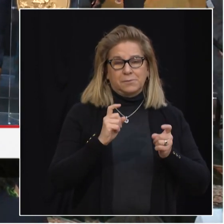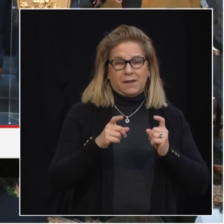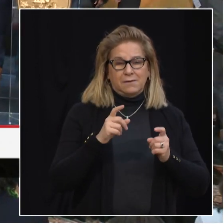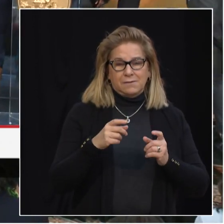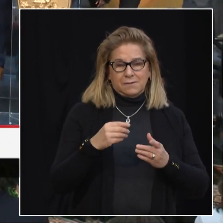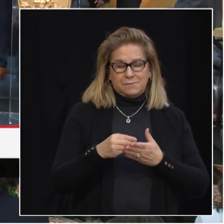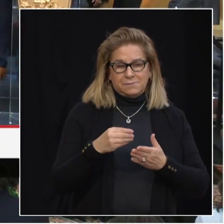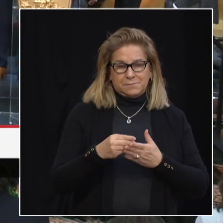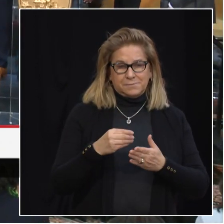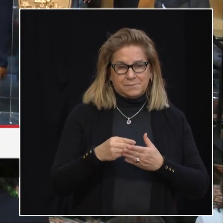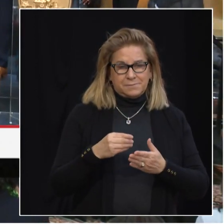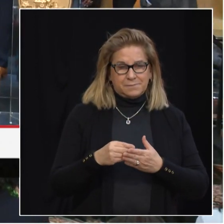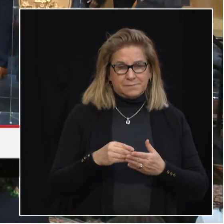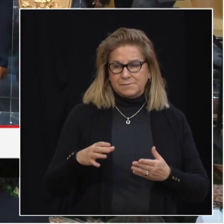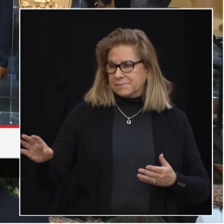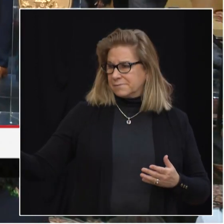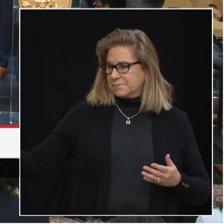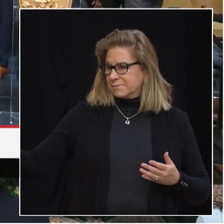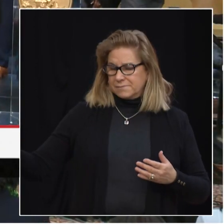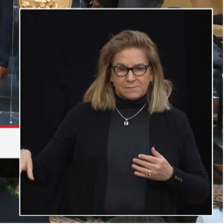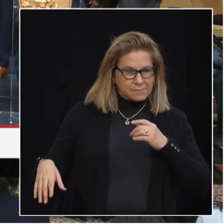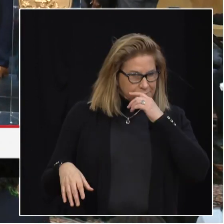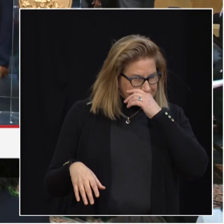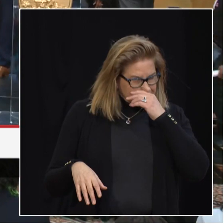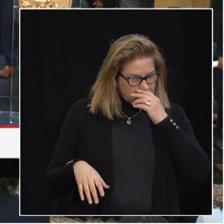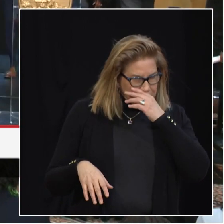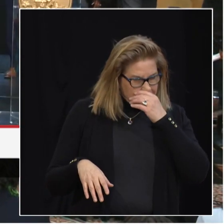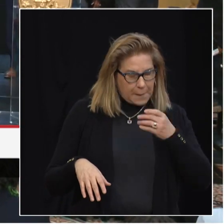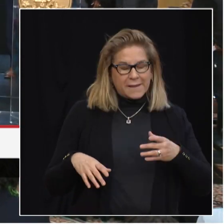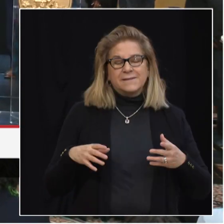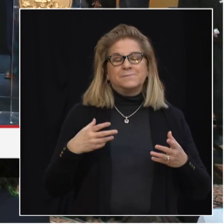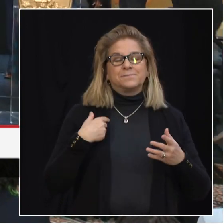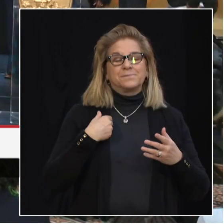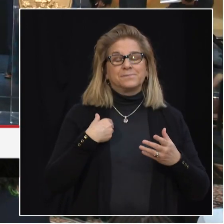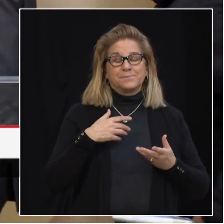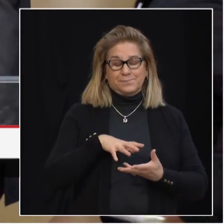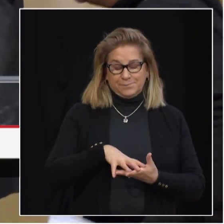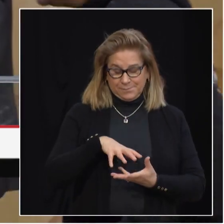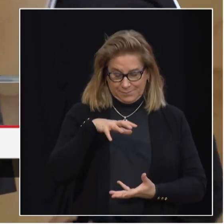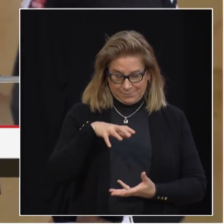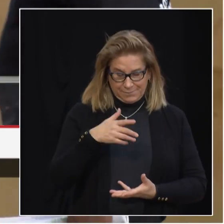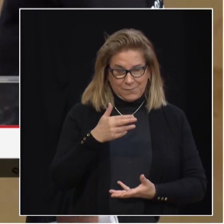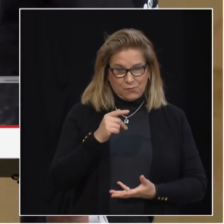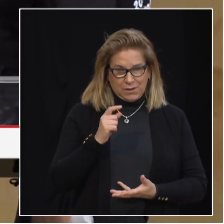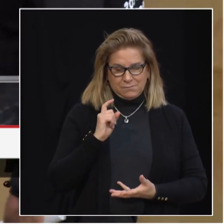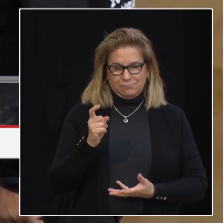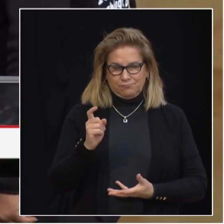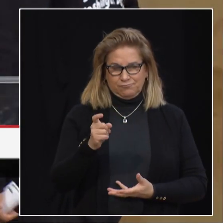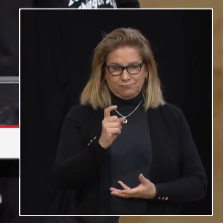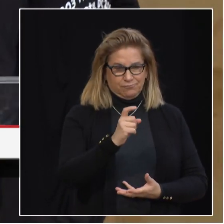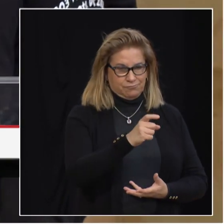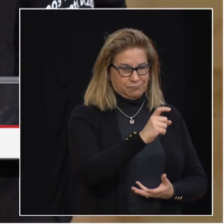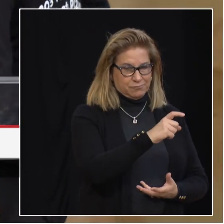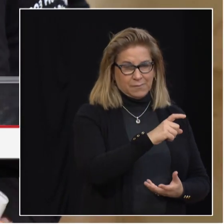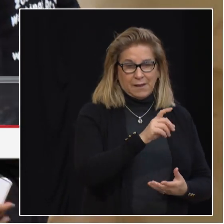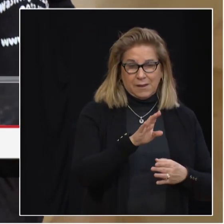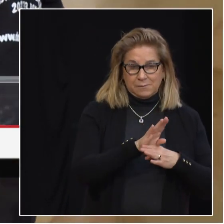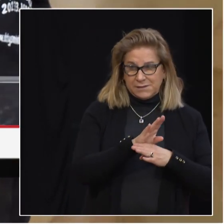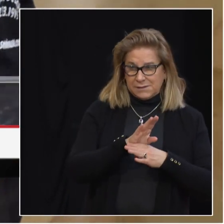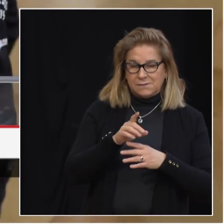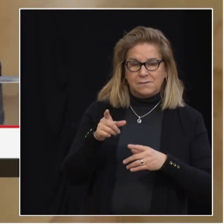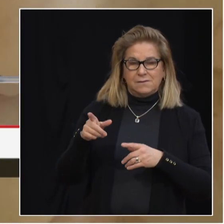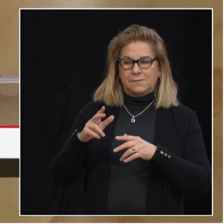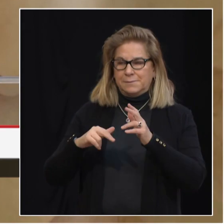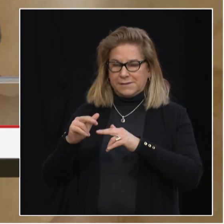a grant that provided funds not only to brick and mortar retailers, but professional services, small business